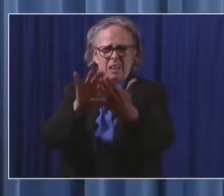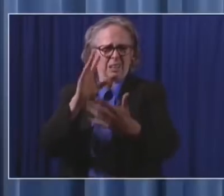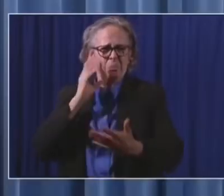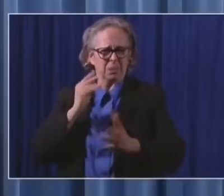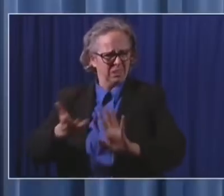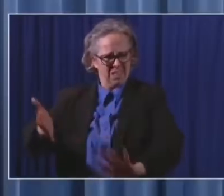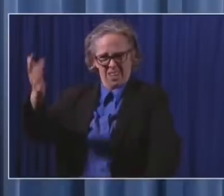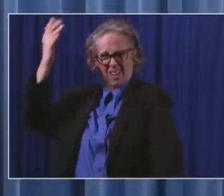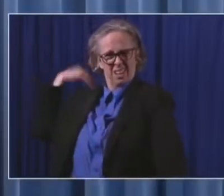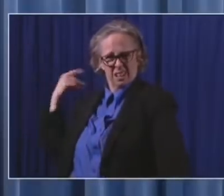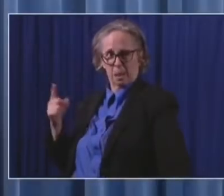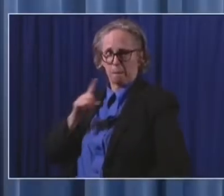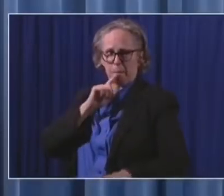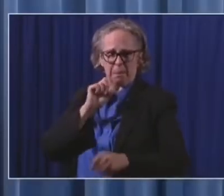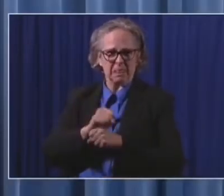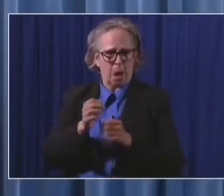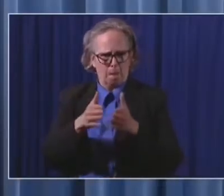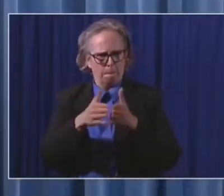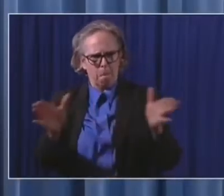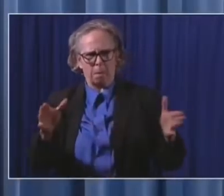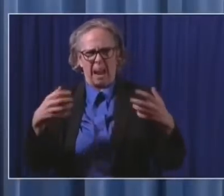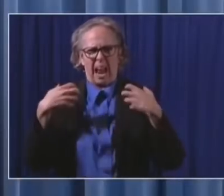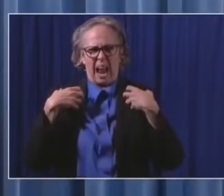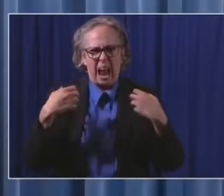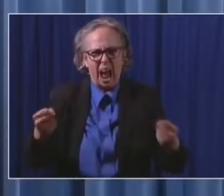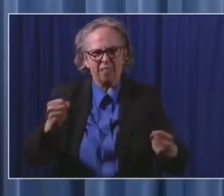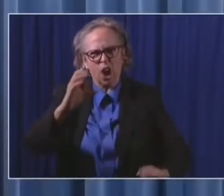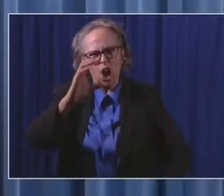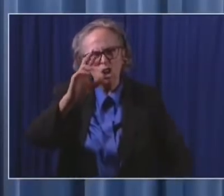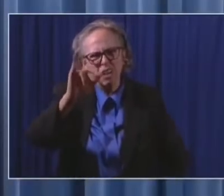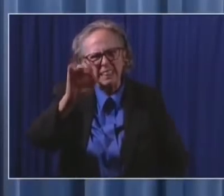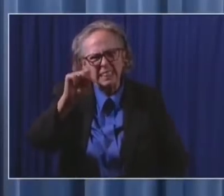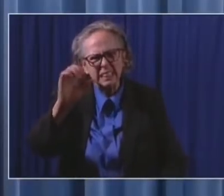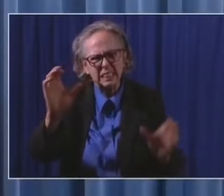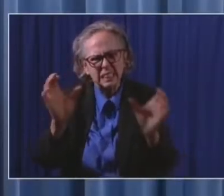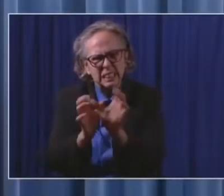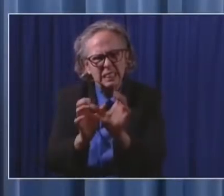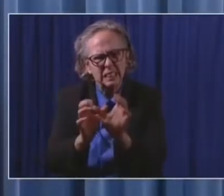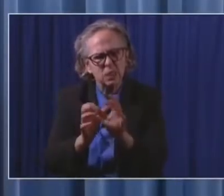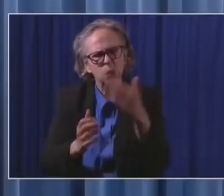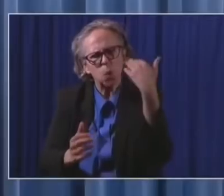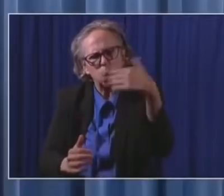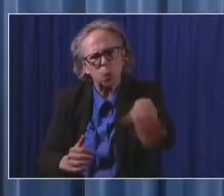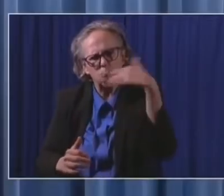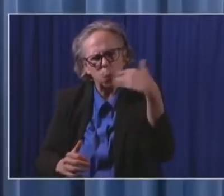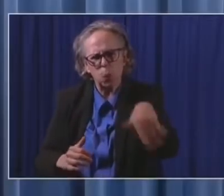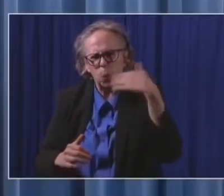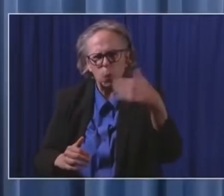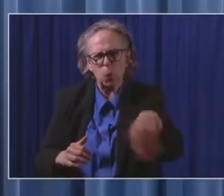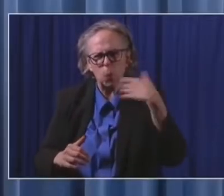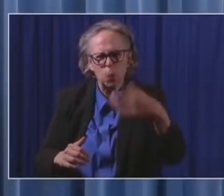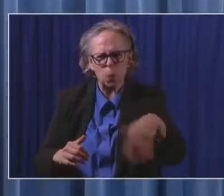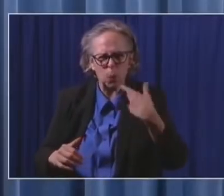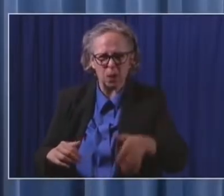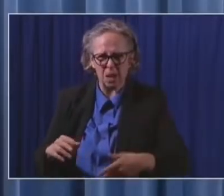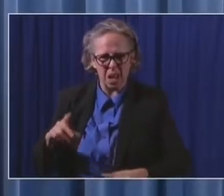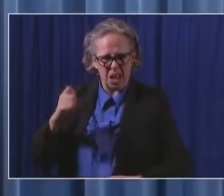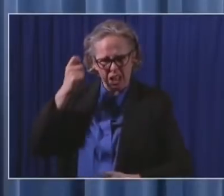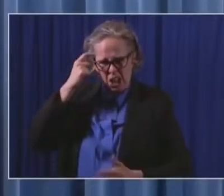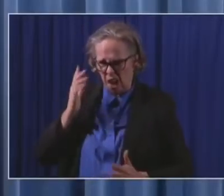A very rare, and we hope we don't ever live to see this again, but it is a public health